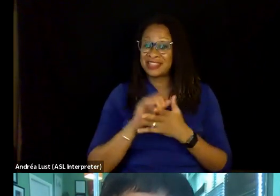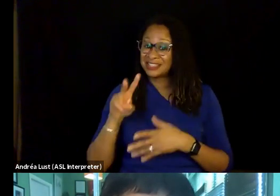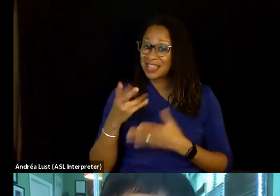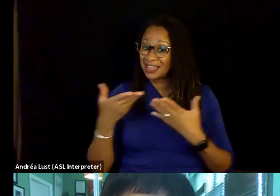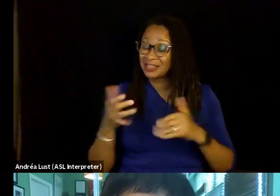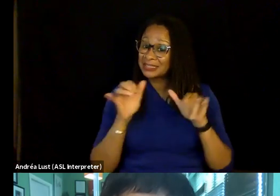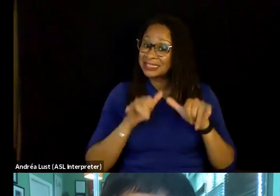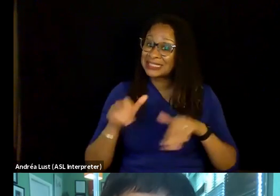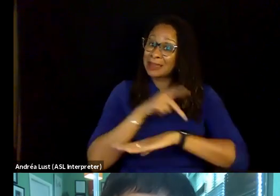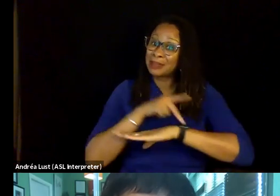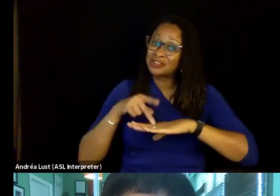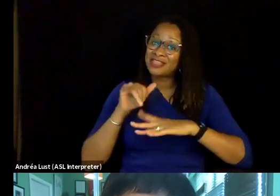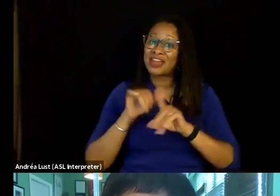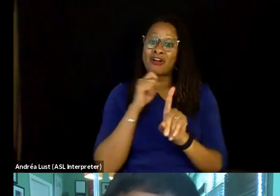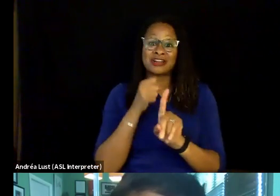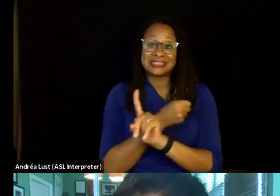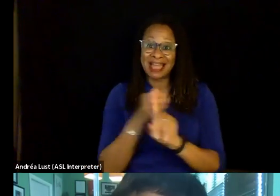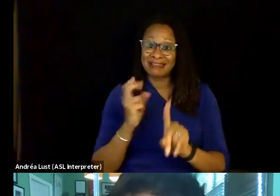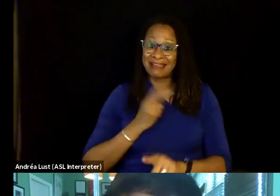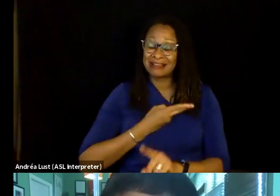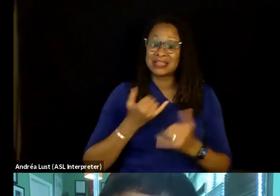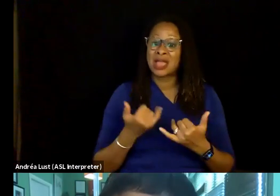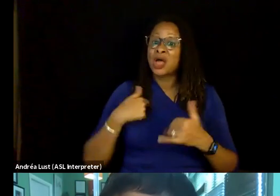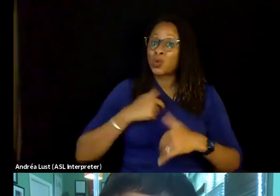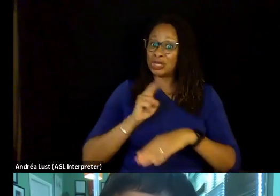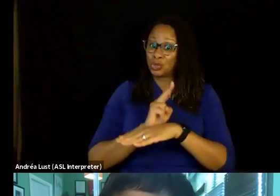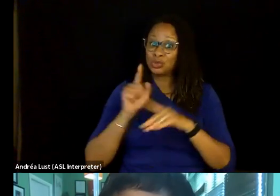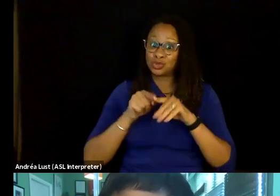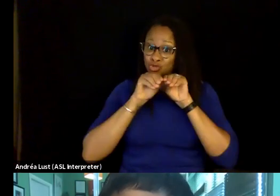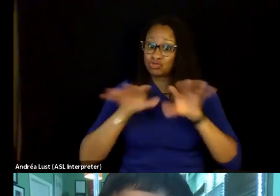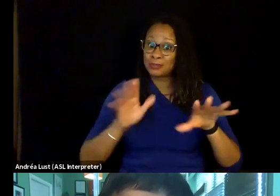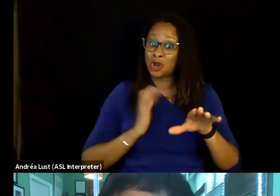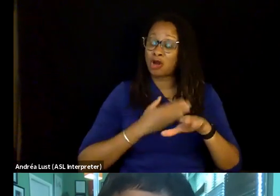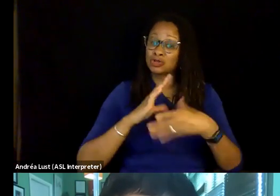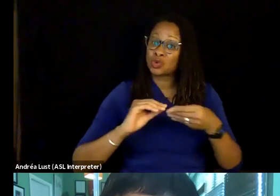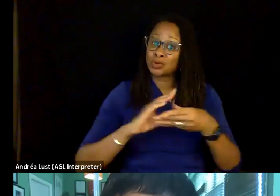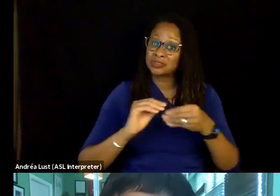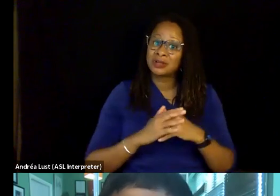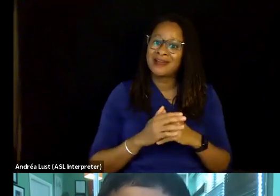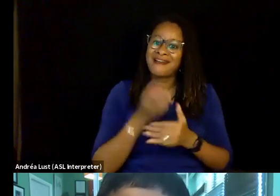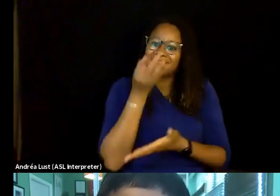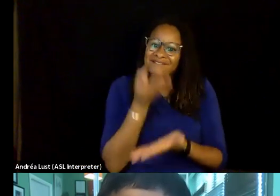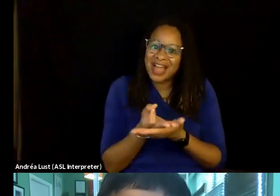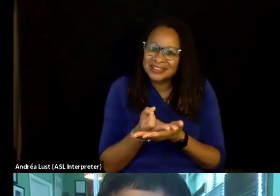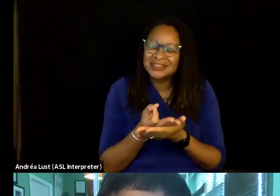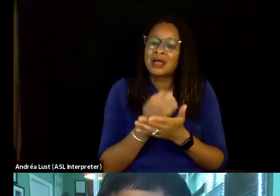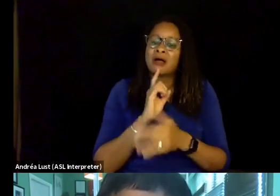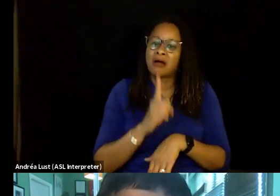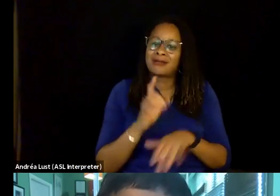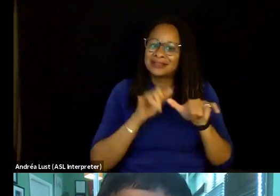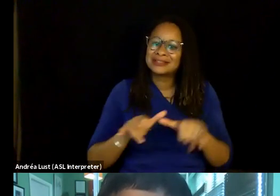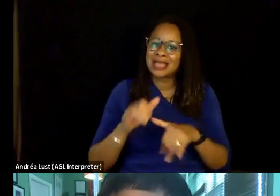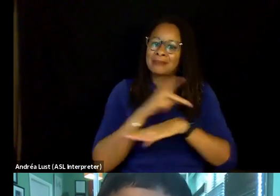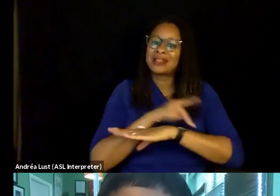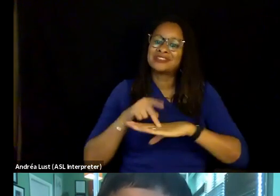same platforms that are attacking us, that we use to distribute our stories, facts, are the same platforms that are